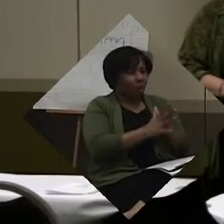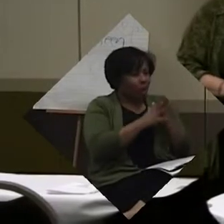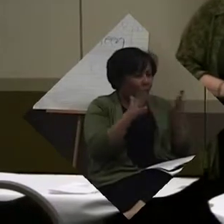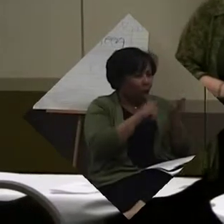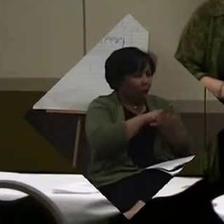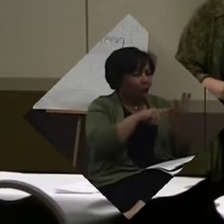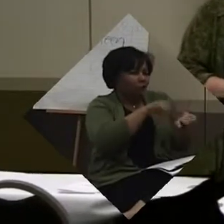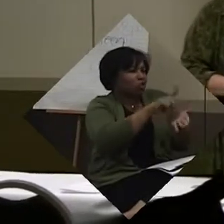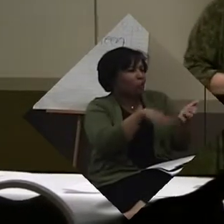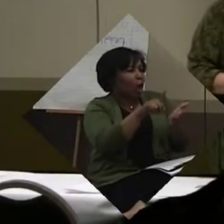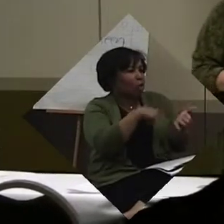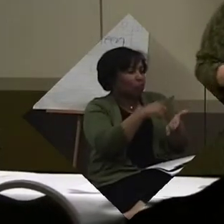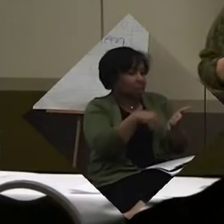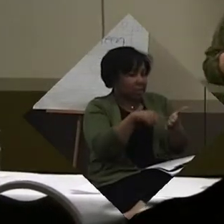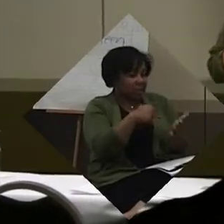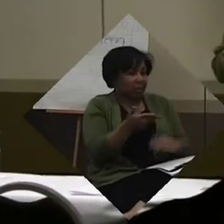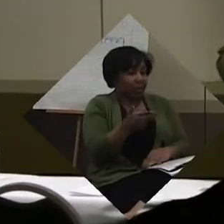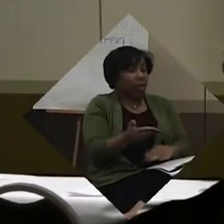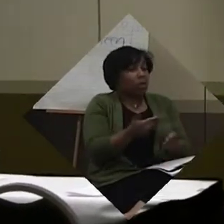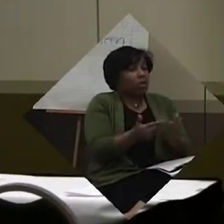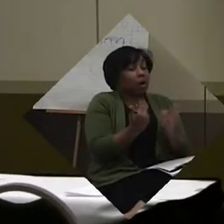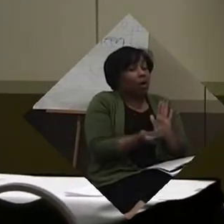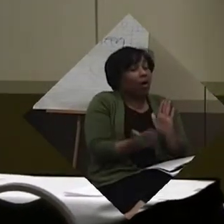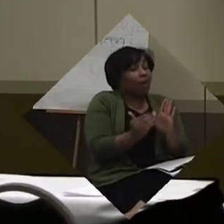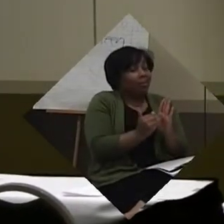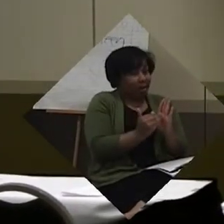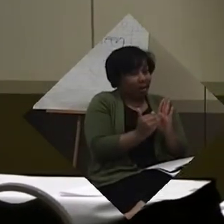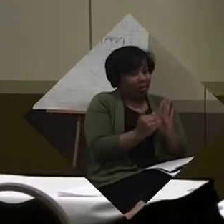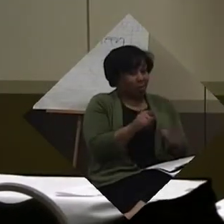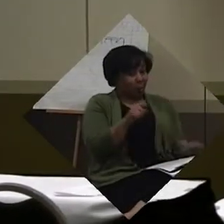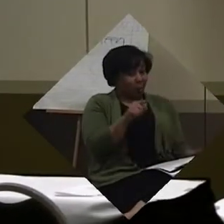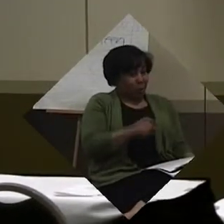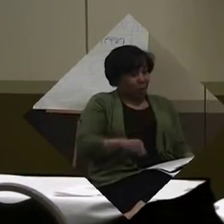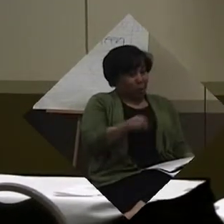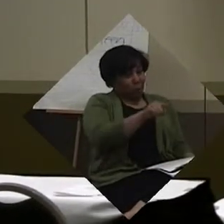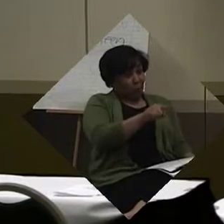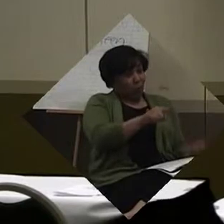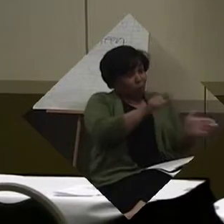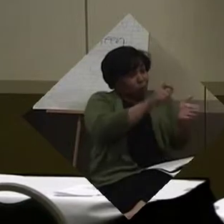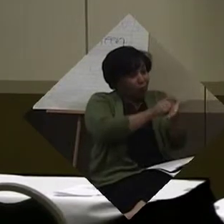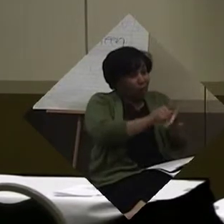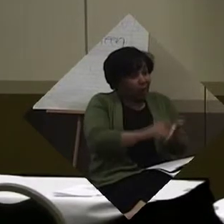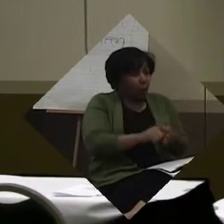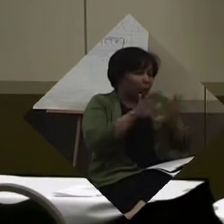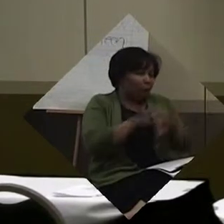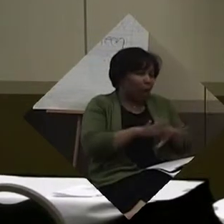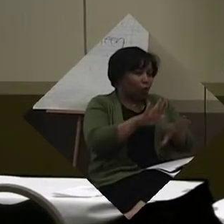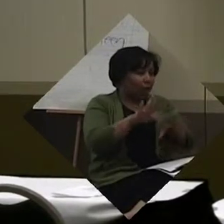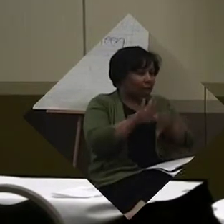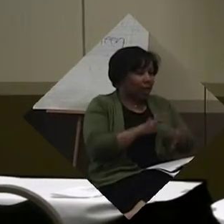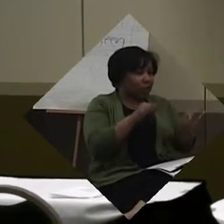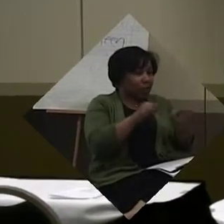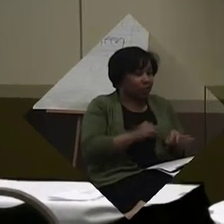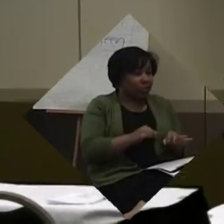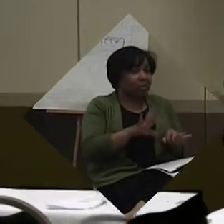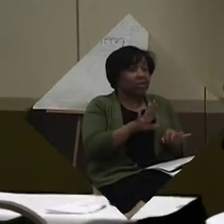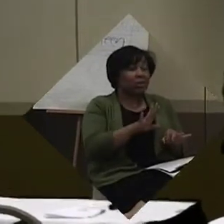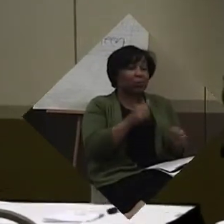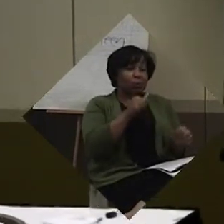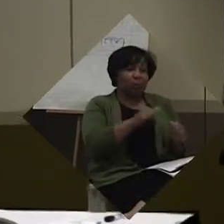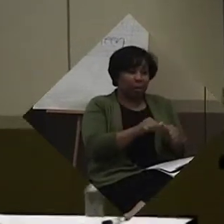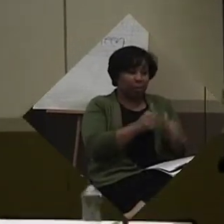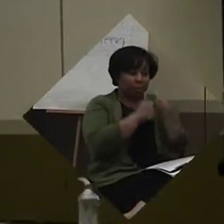judgments. Okay? So, again, when you're writing your behavior descriptions, remember to stick